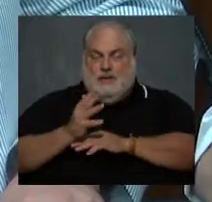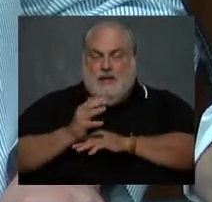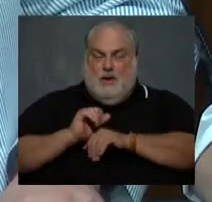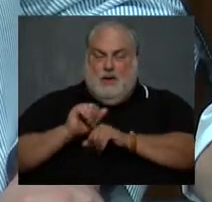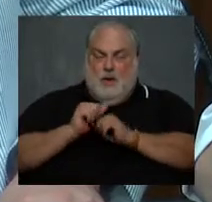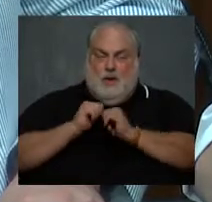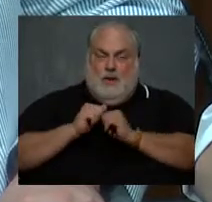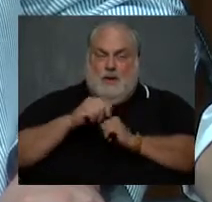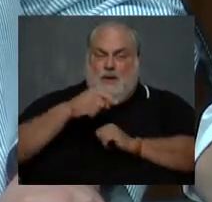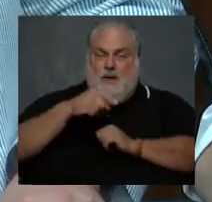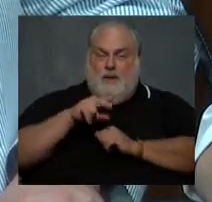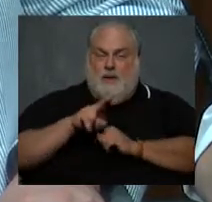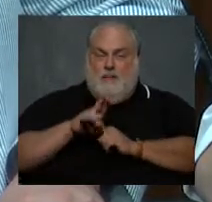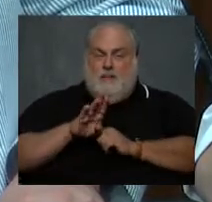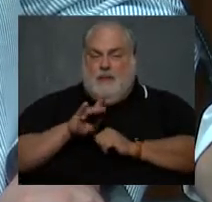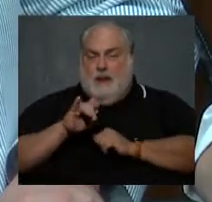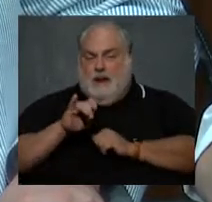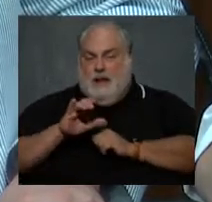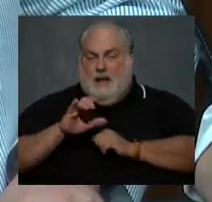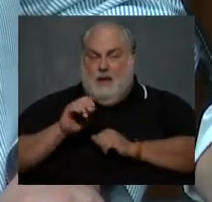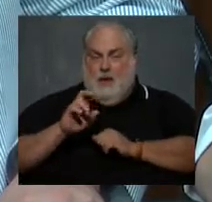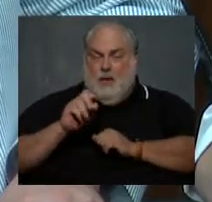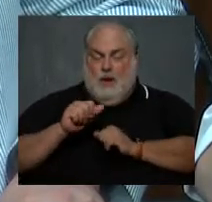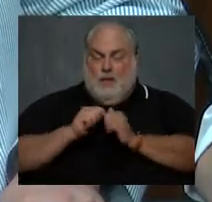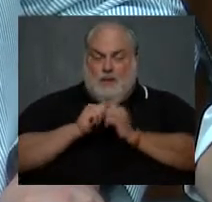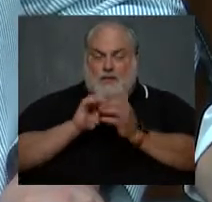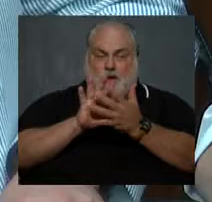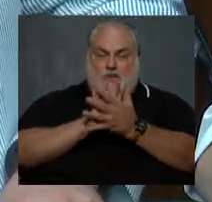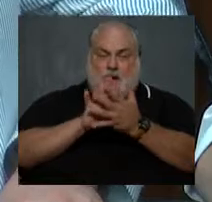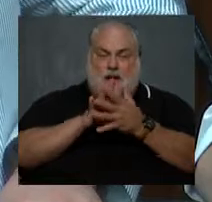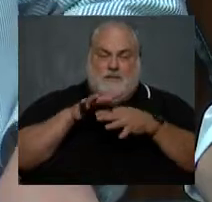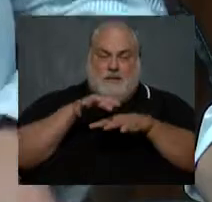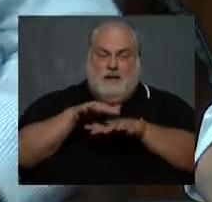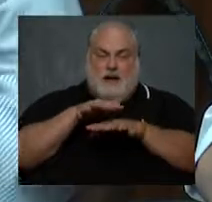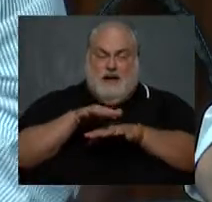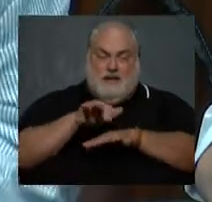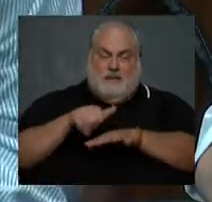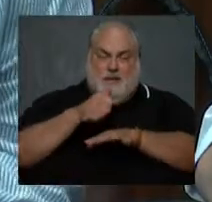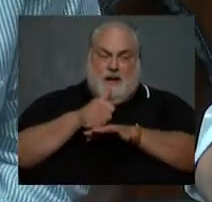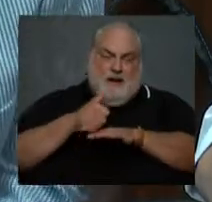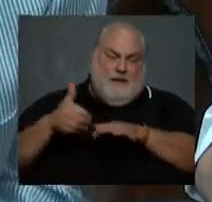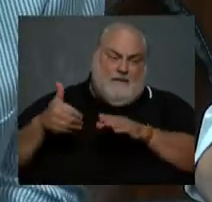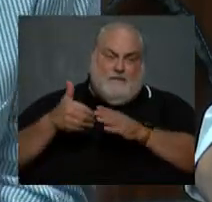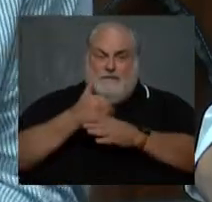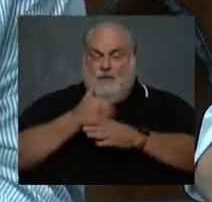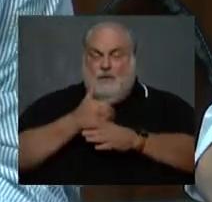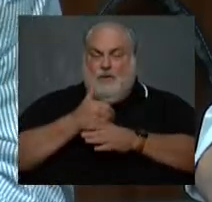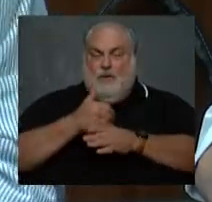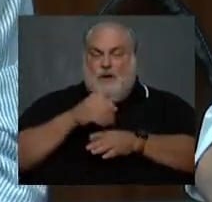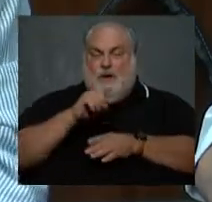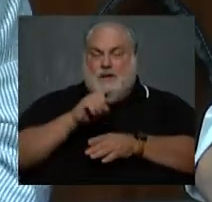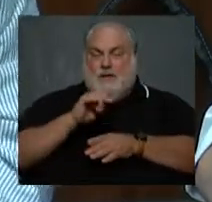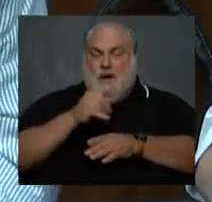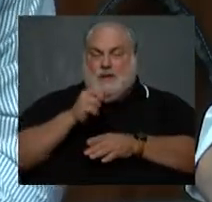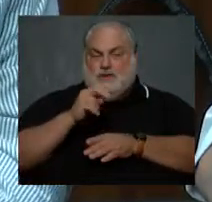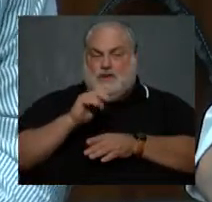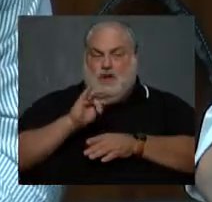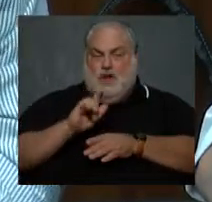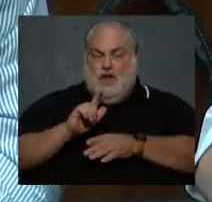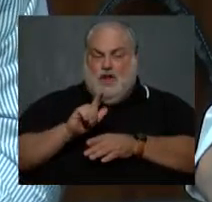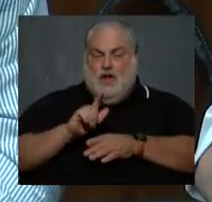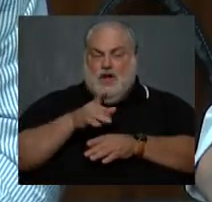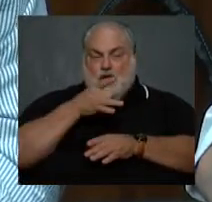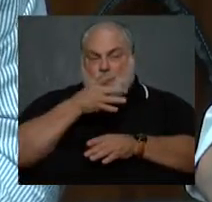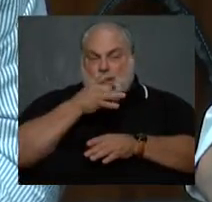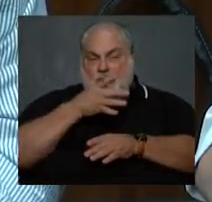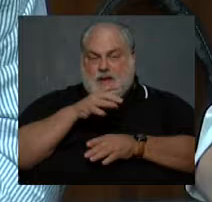worked with Public Works to determine traffic flows in the area. The applicant has agreed to construct a new fully directional actuated traffic signal